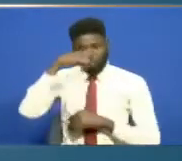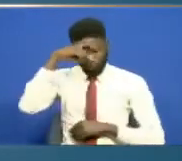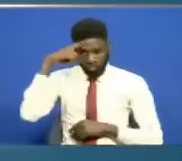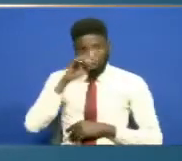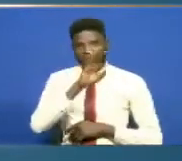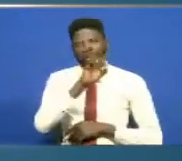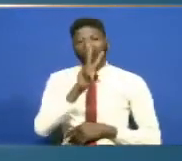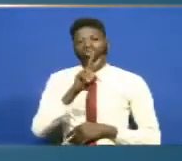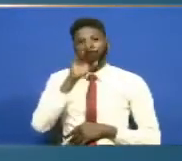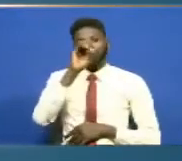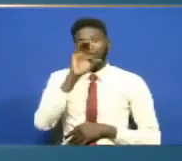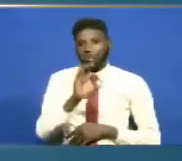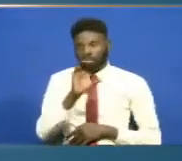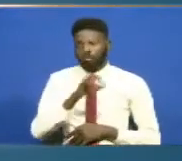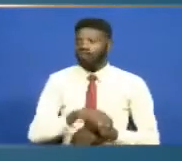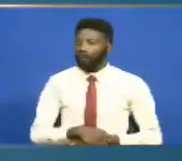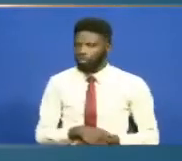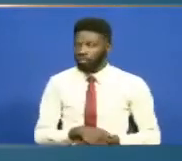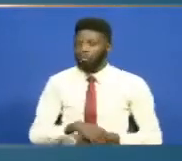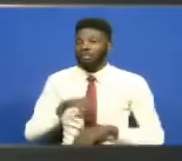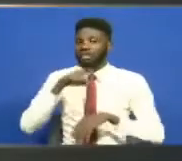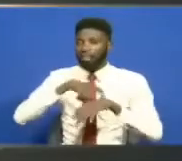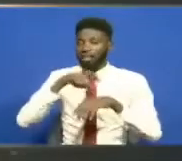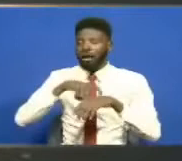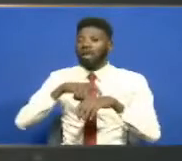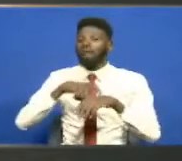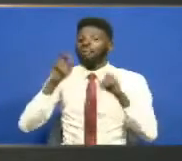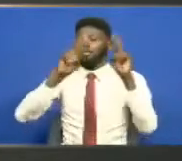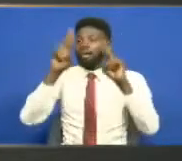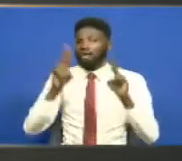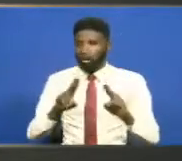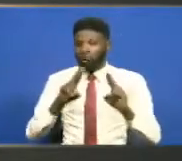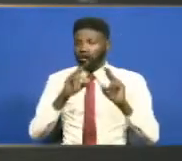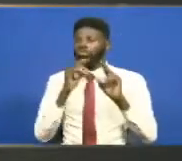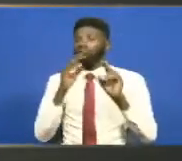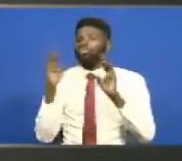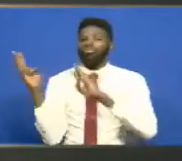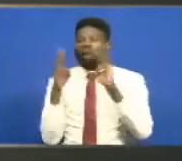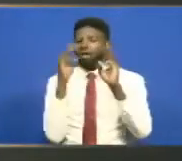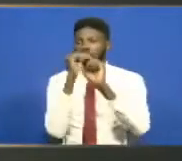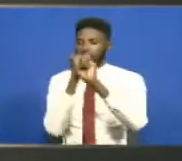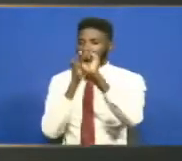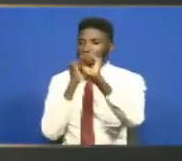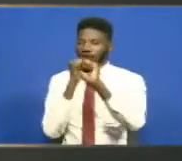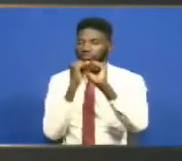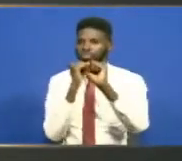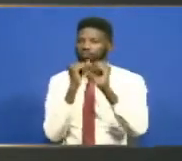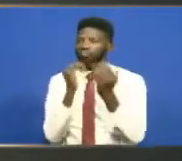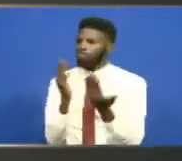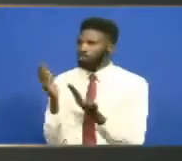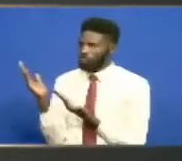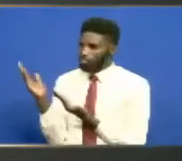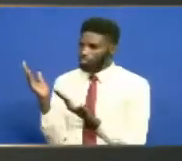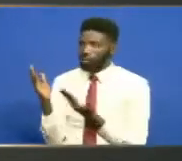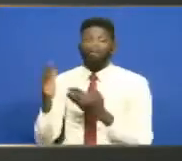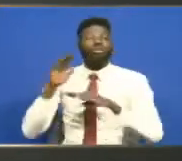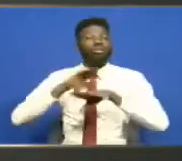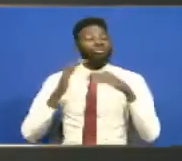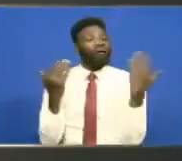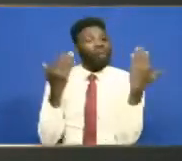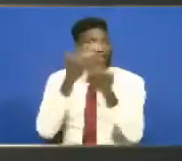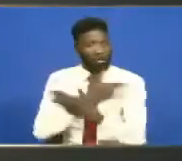32 degrees Celsius. Time for us to cross the borders and have a look at the international forecast. Good night and a